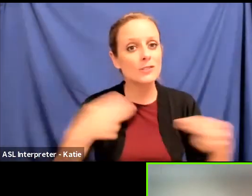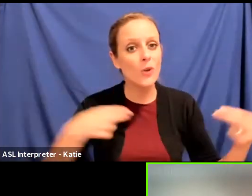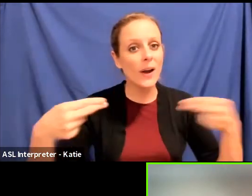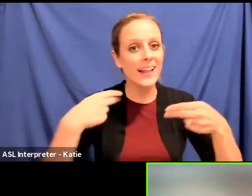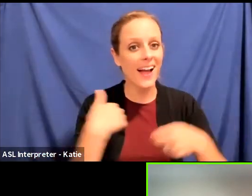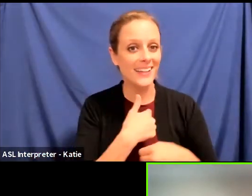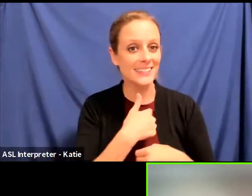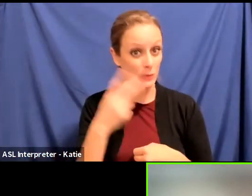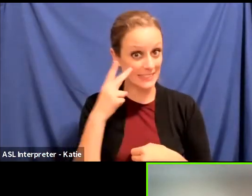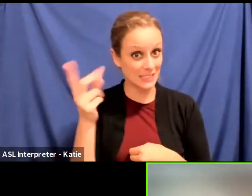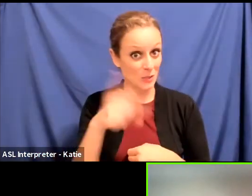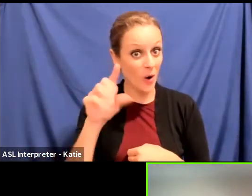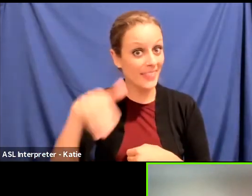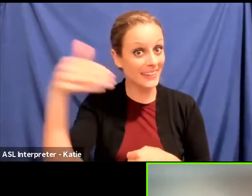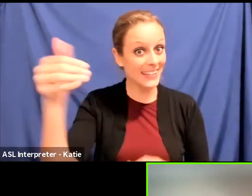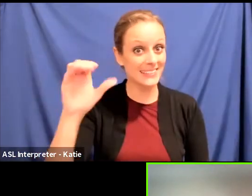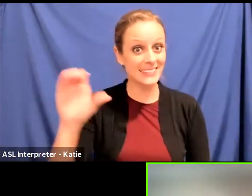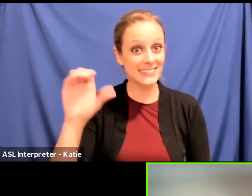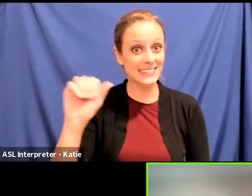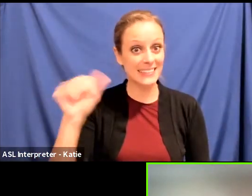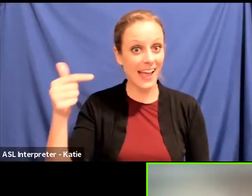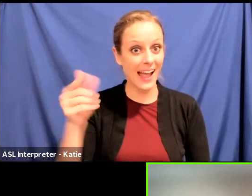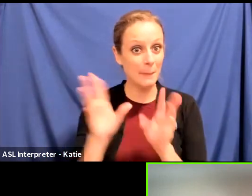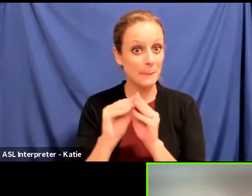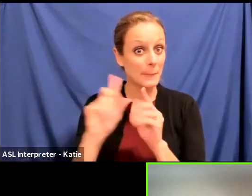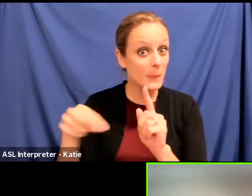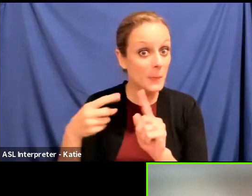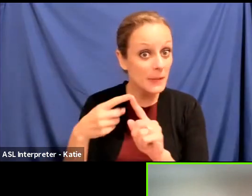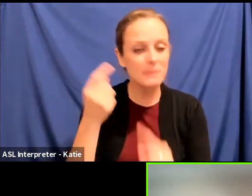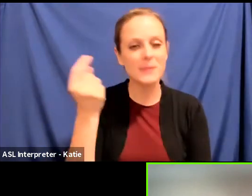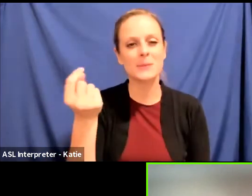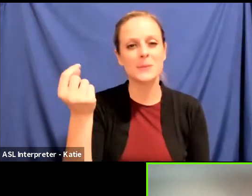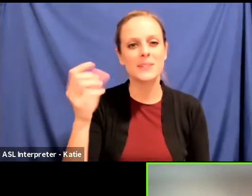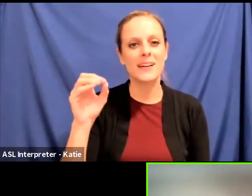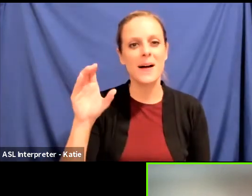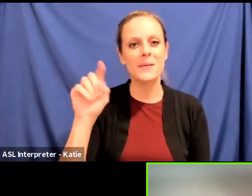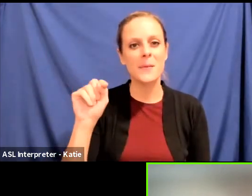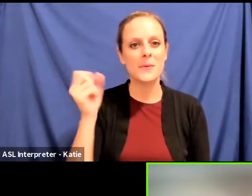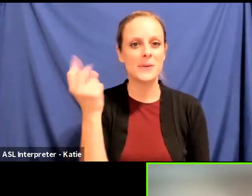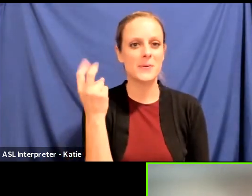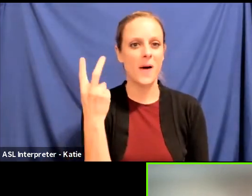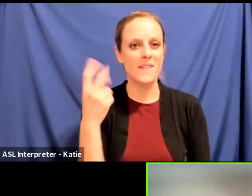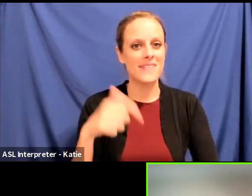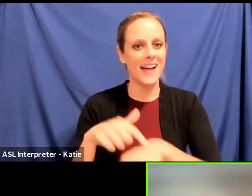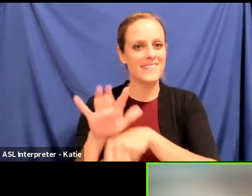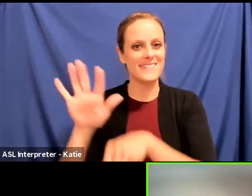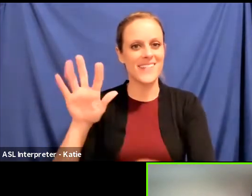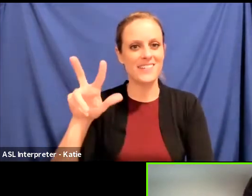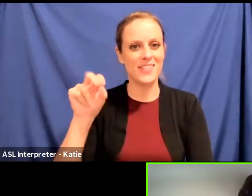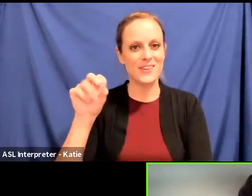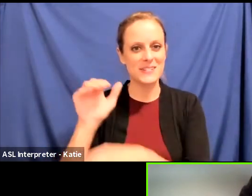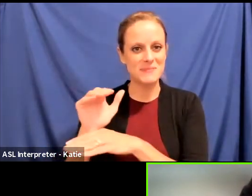will see you all at the next CAG on Tuesday, October 12th at 5:30.